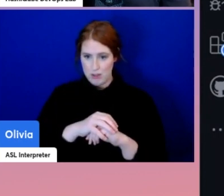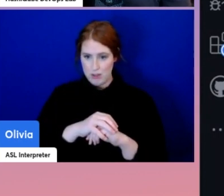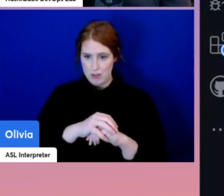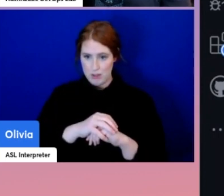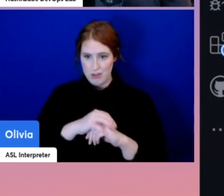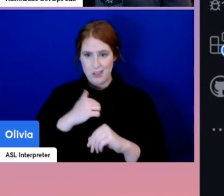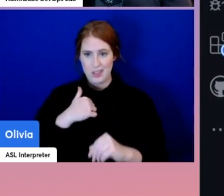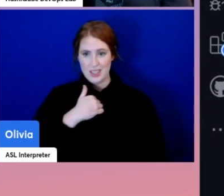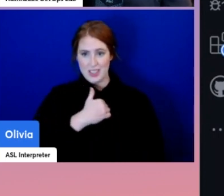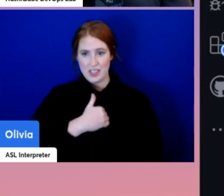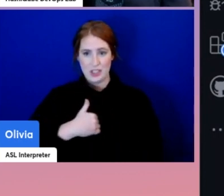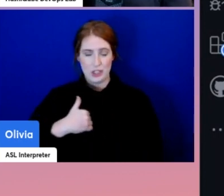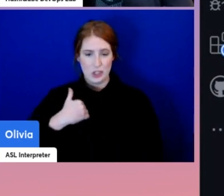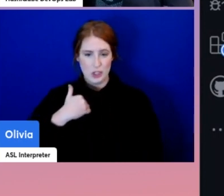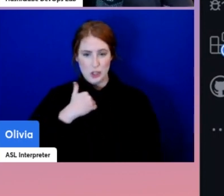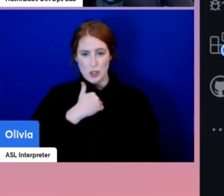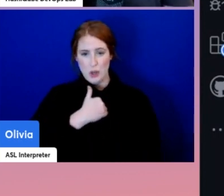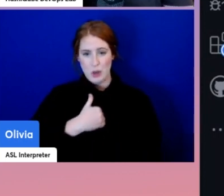Sorry, if I just run